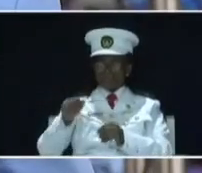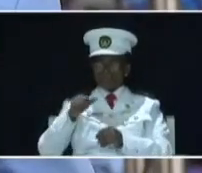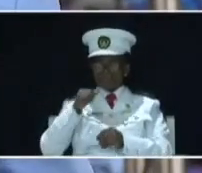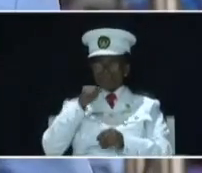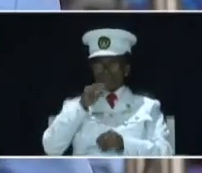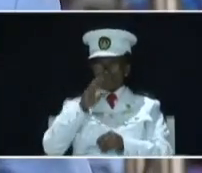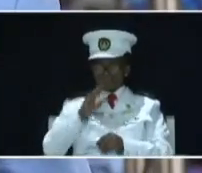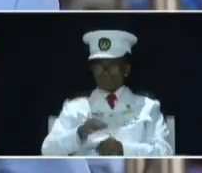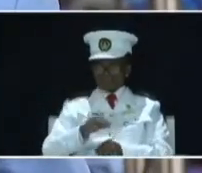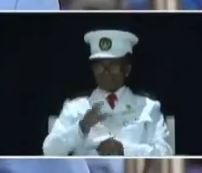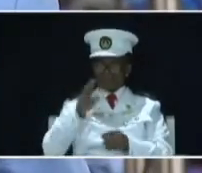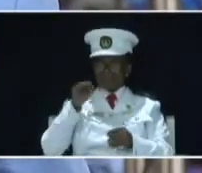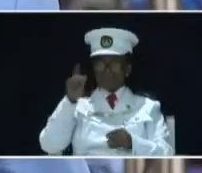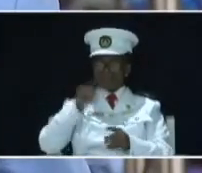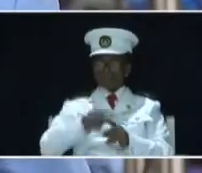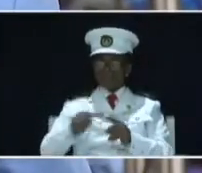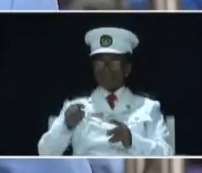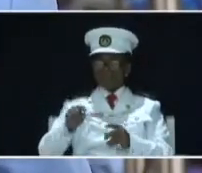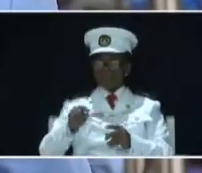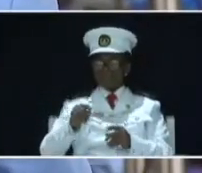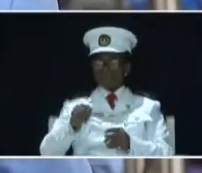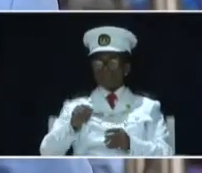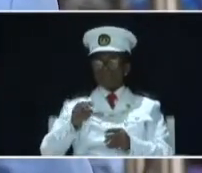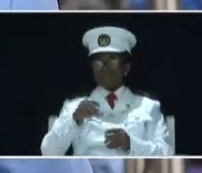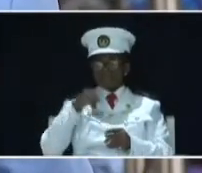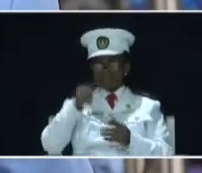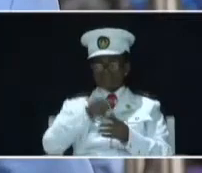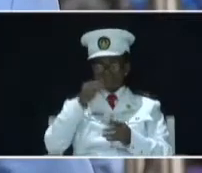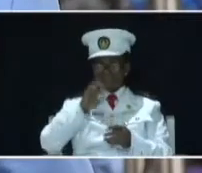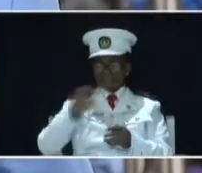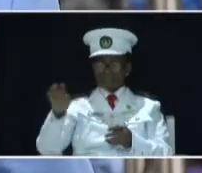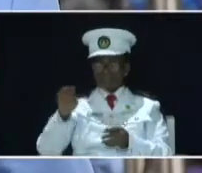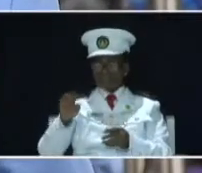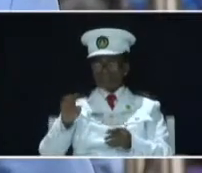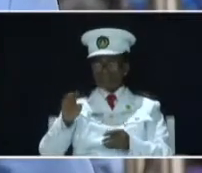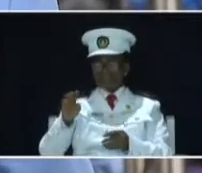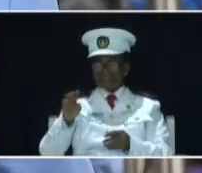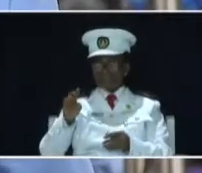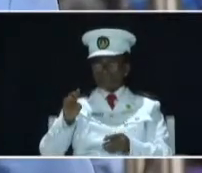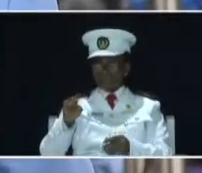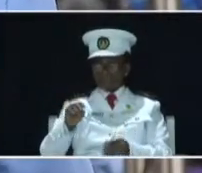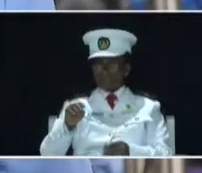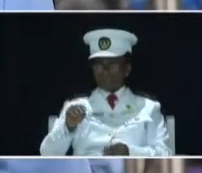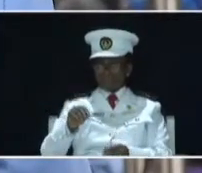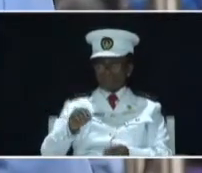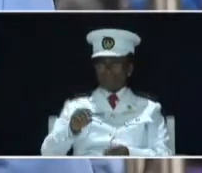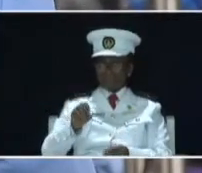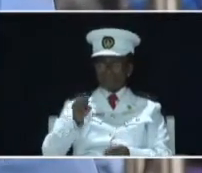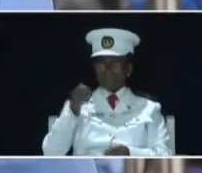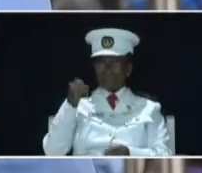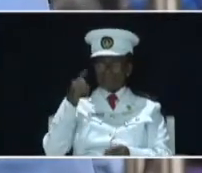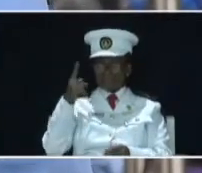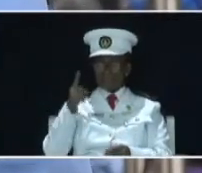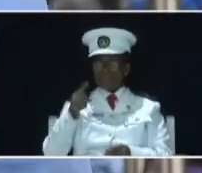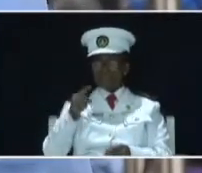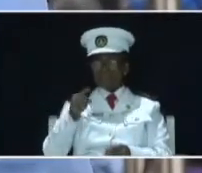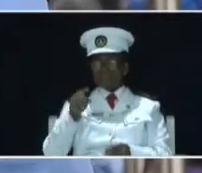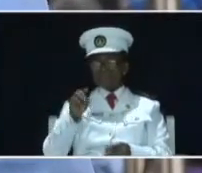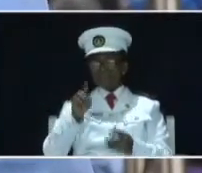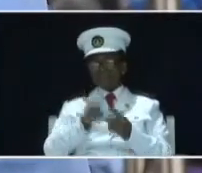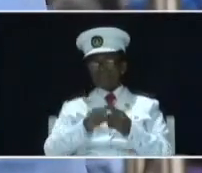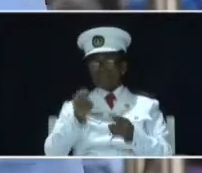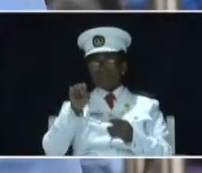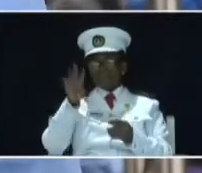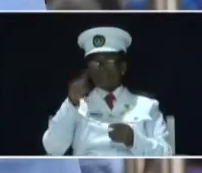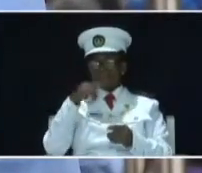1 Kings chapter 19, from verse 11 to 12. 1 Kings 19, 11 to 12 says, when he's